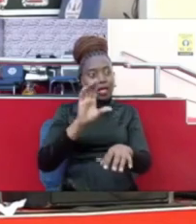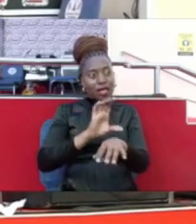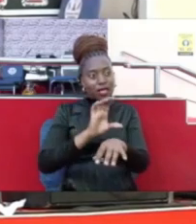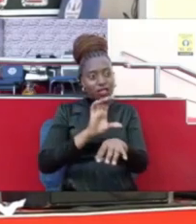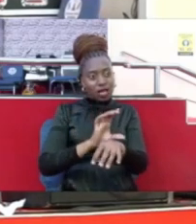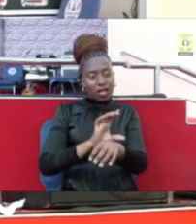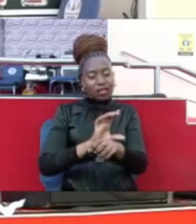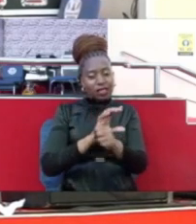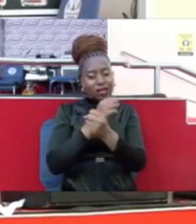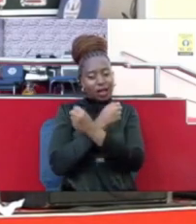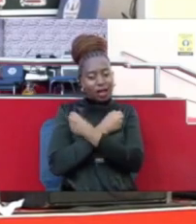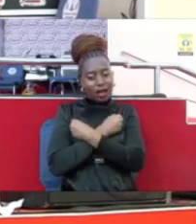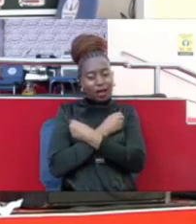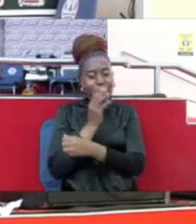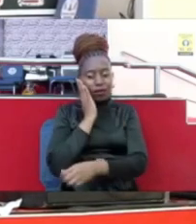granny,